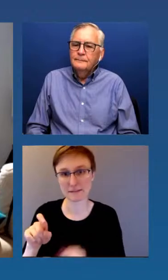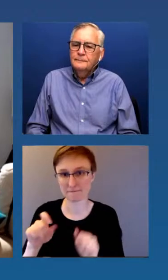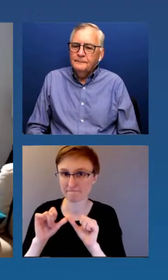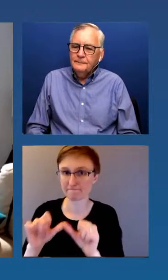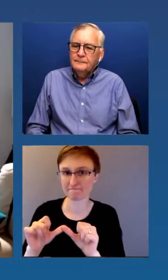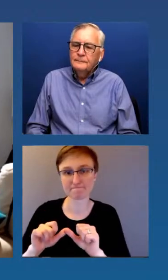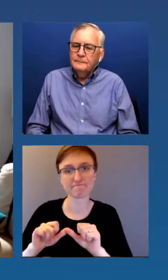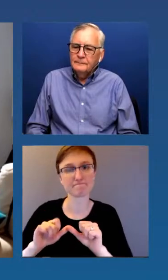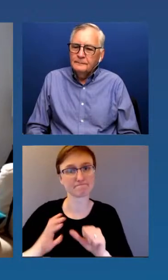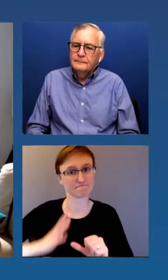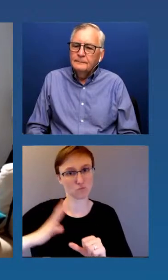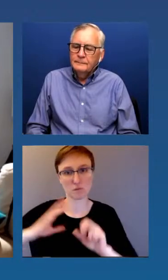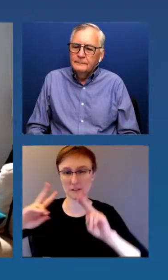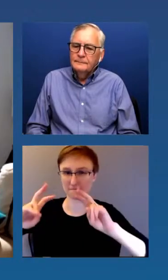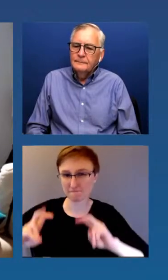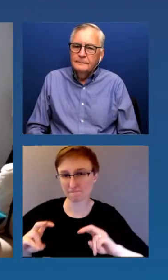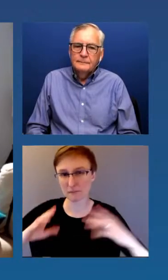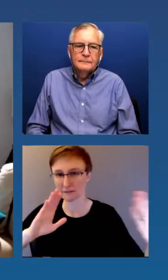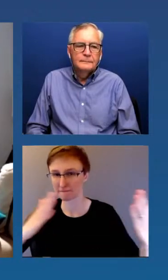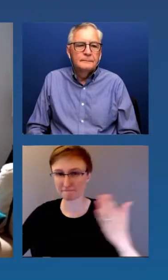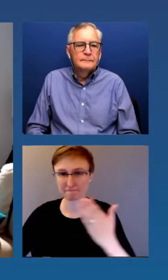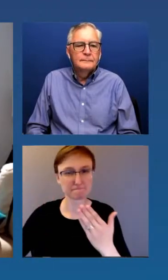look at those.